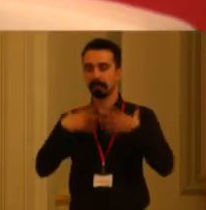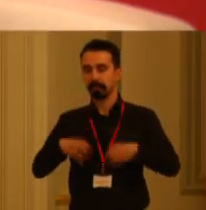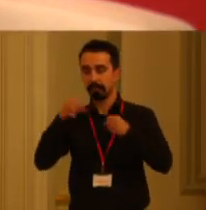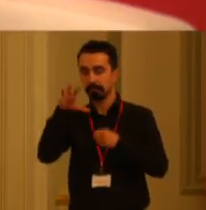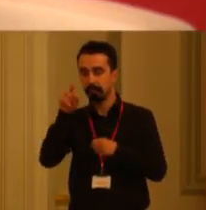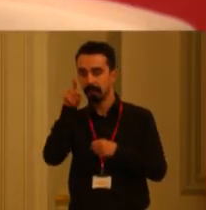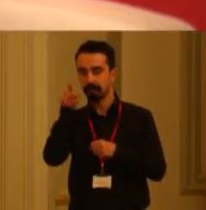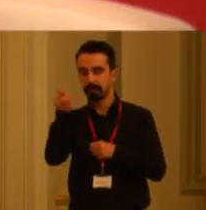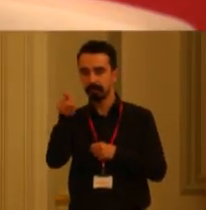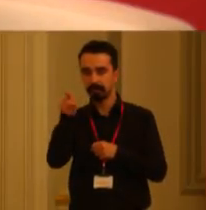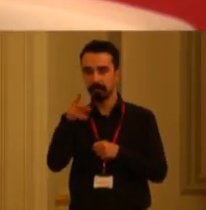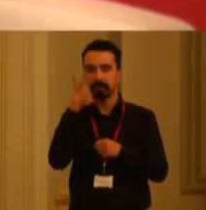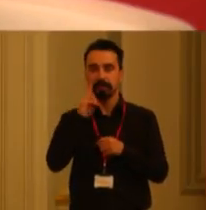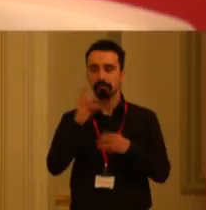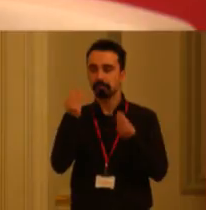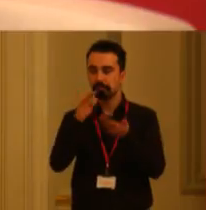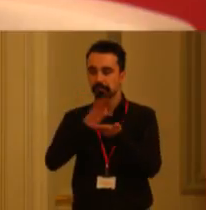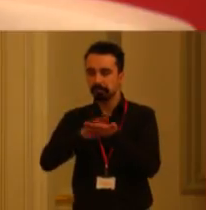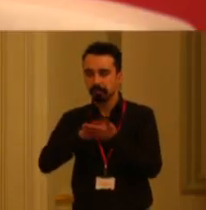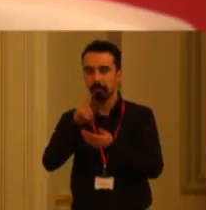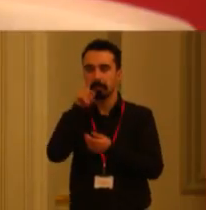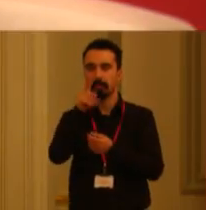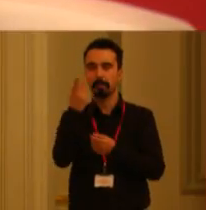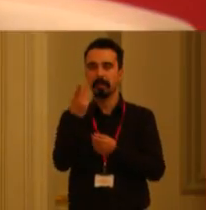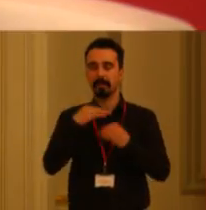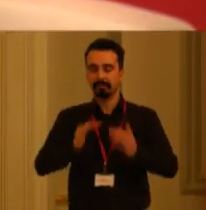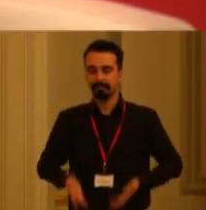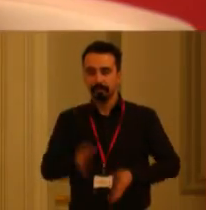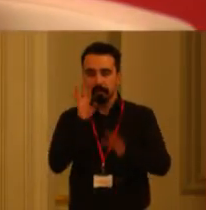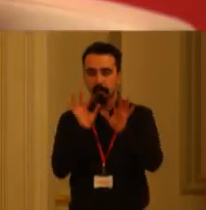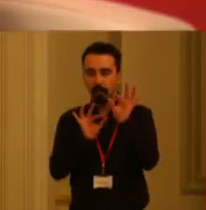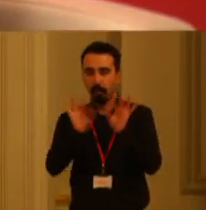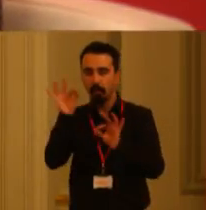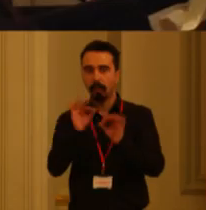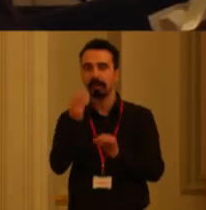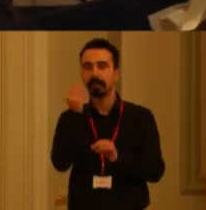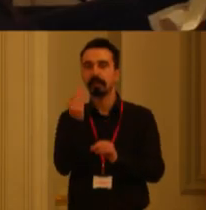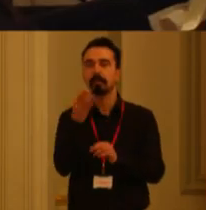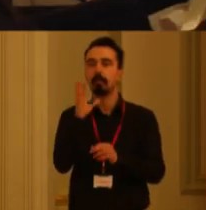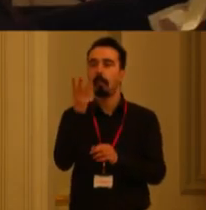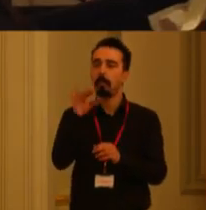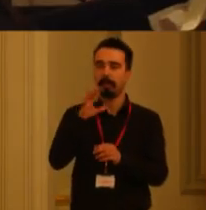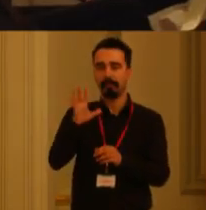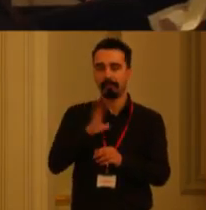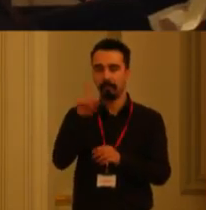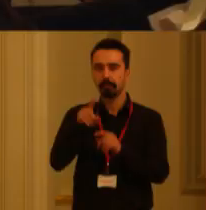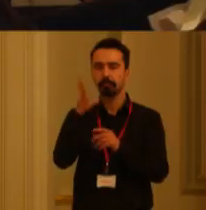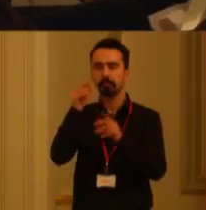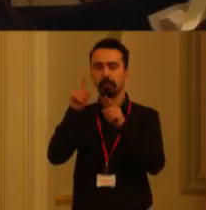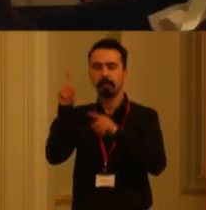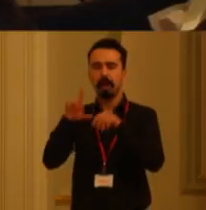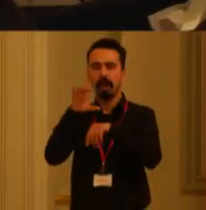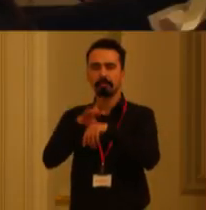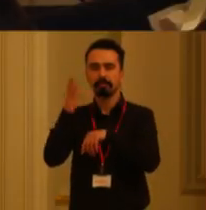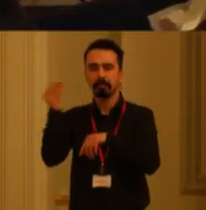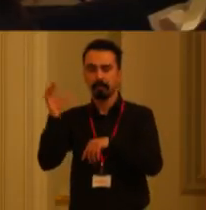if you go to a local clinic or to a state hospital, you may not